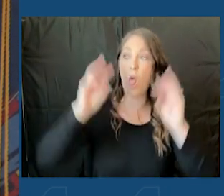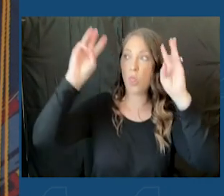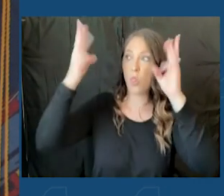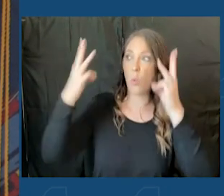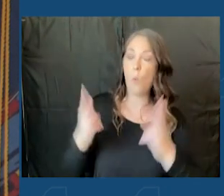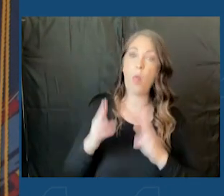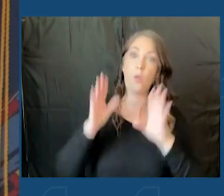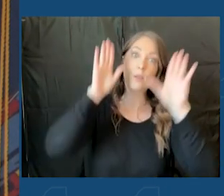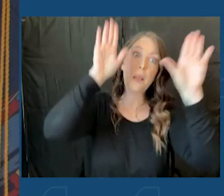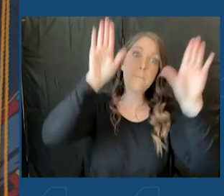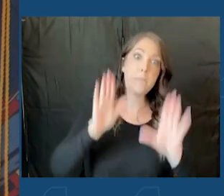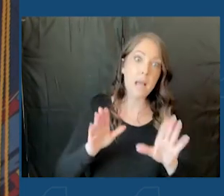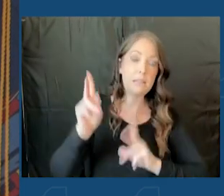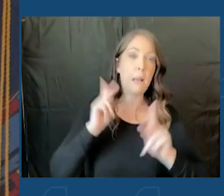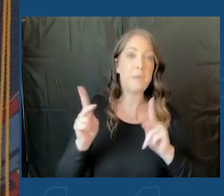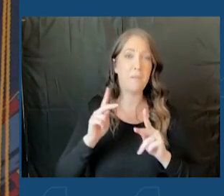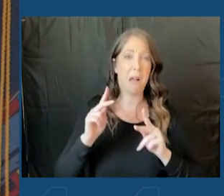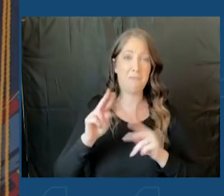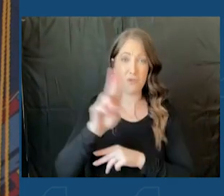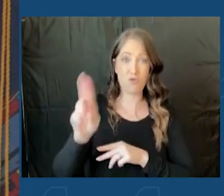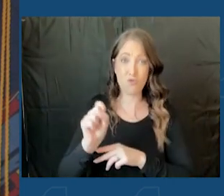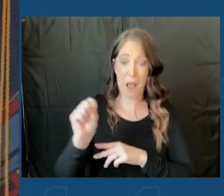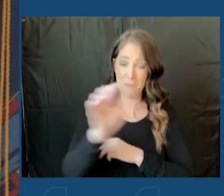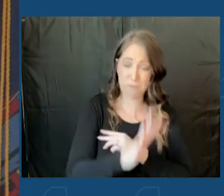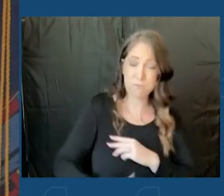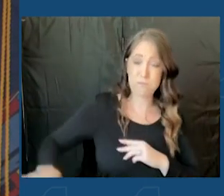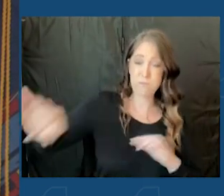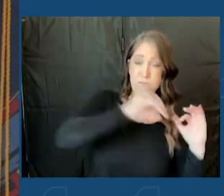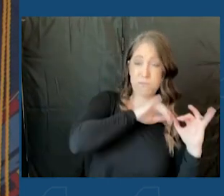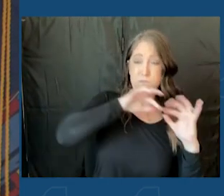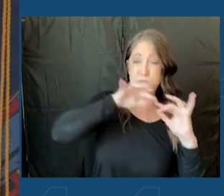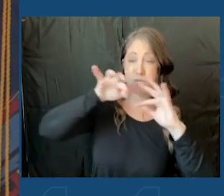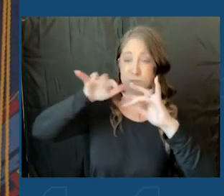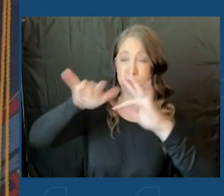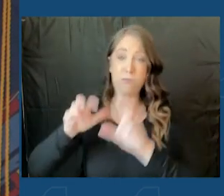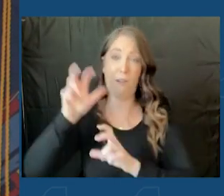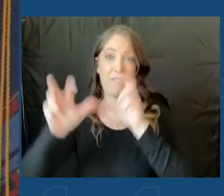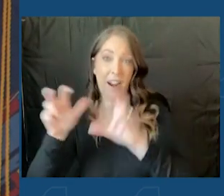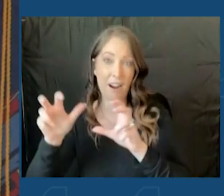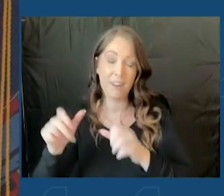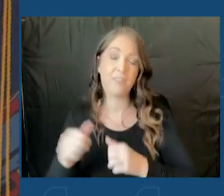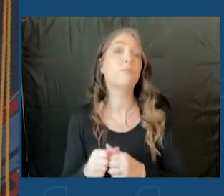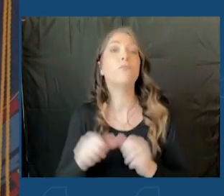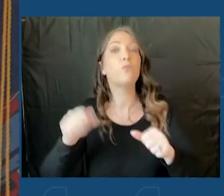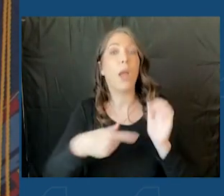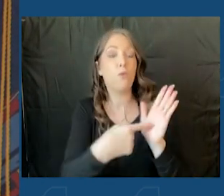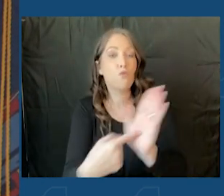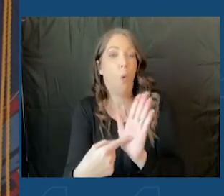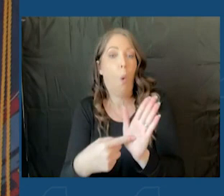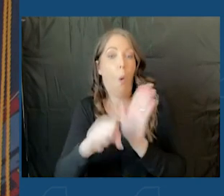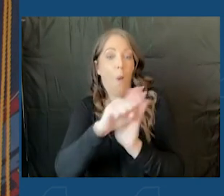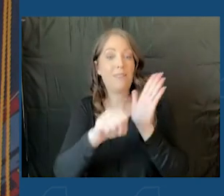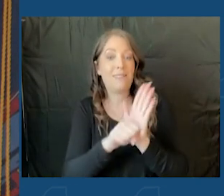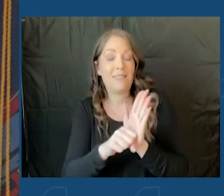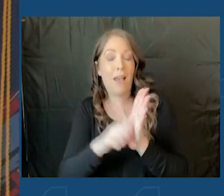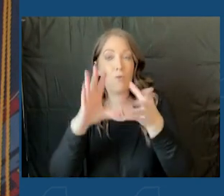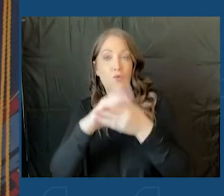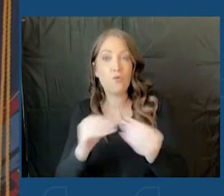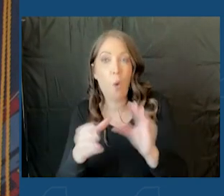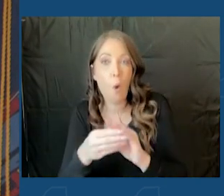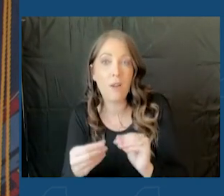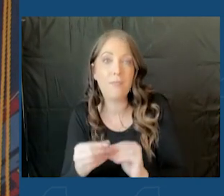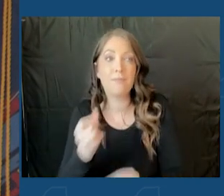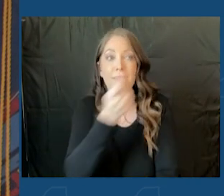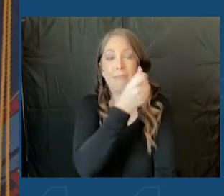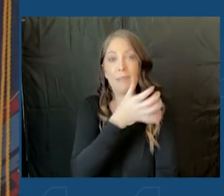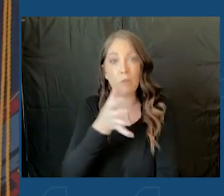all over the country. And we get a chance to showcase our state story and our celebrate agriculture and the dairy